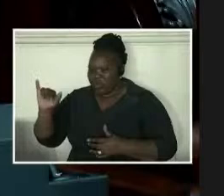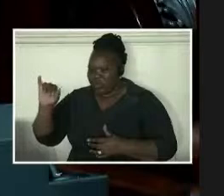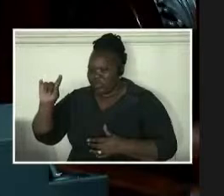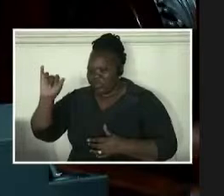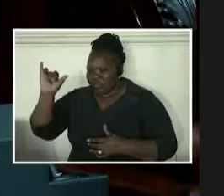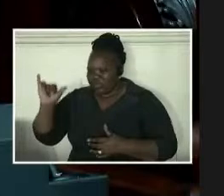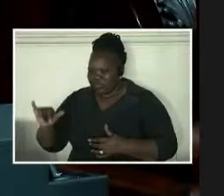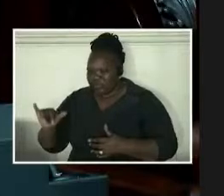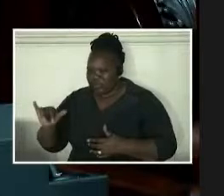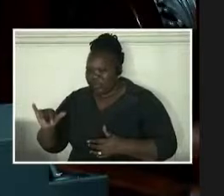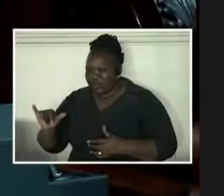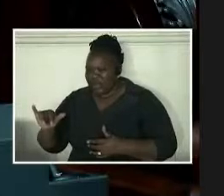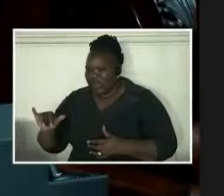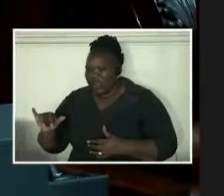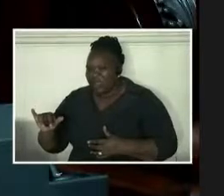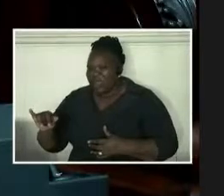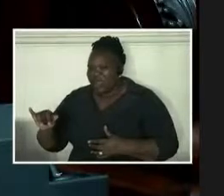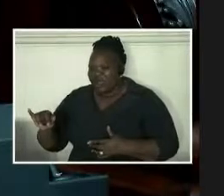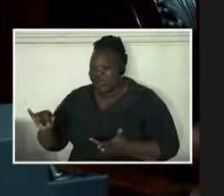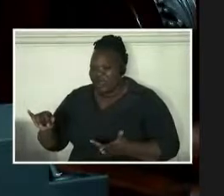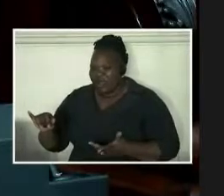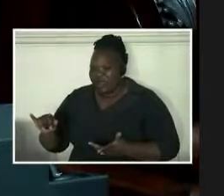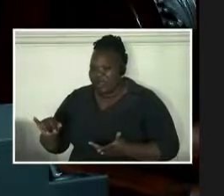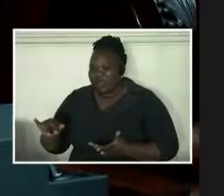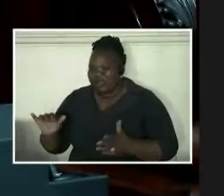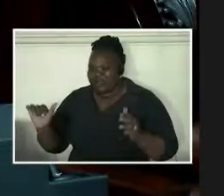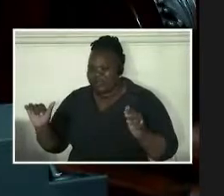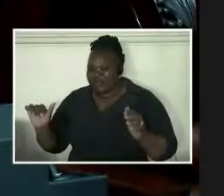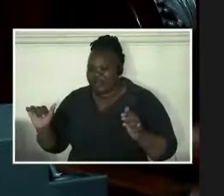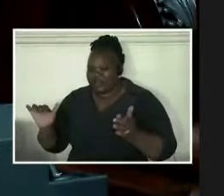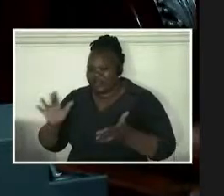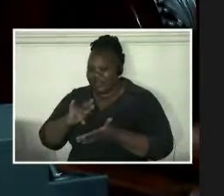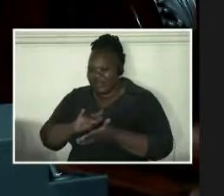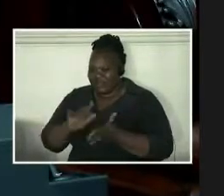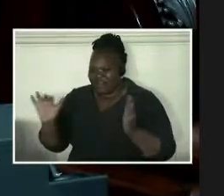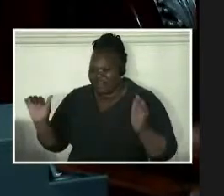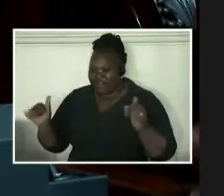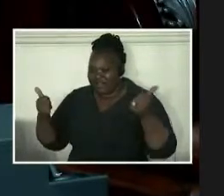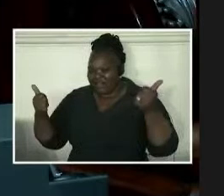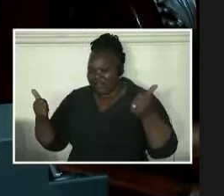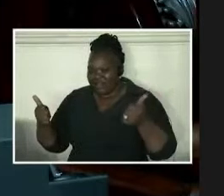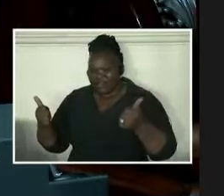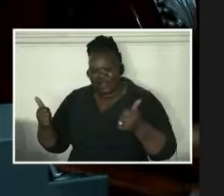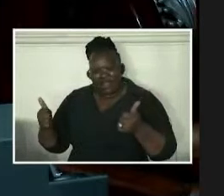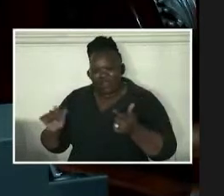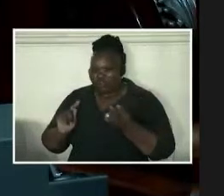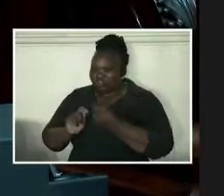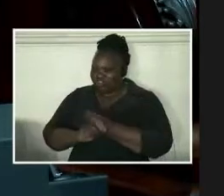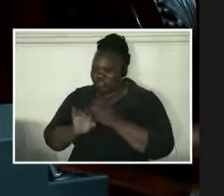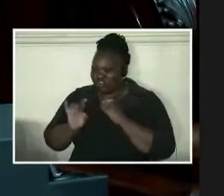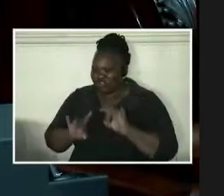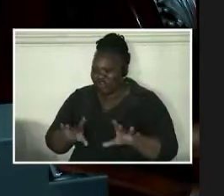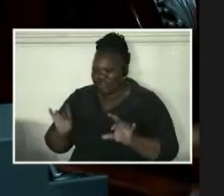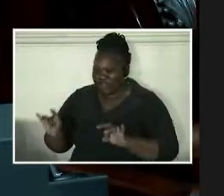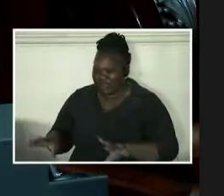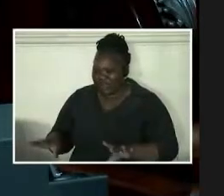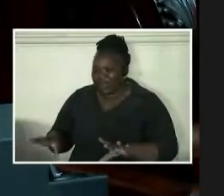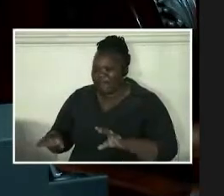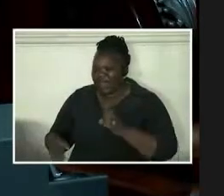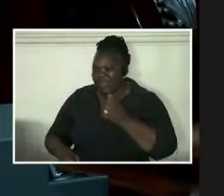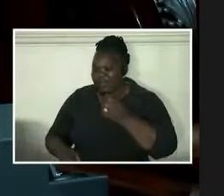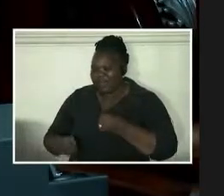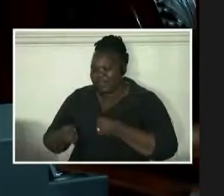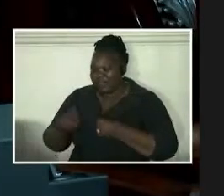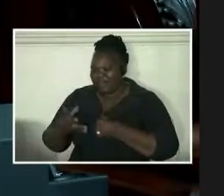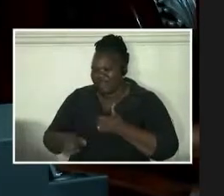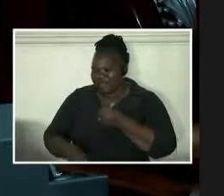monatorium standards of excellence do not change the the the suffering but give support to the